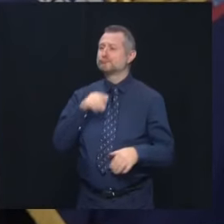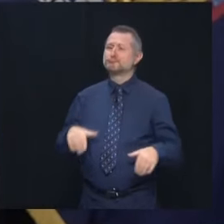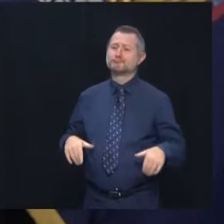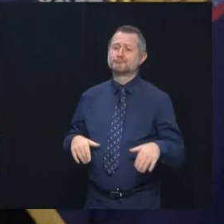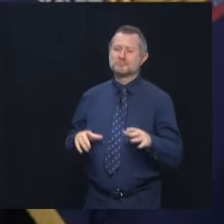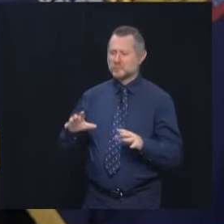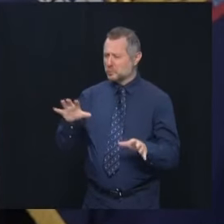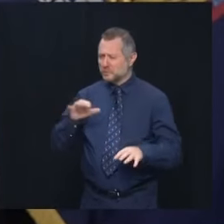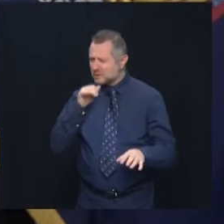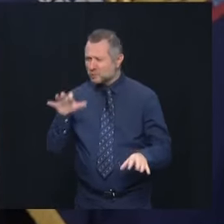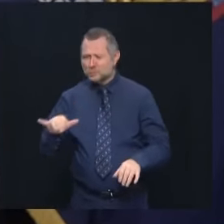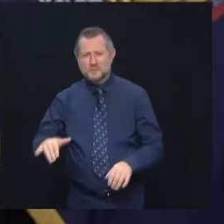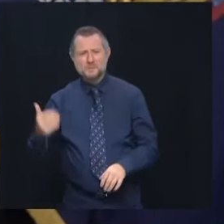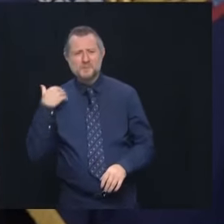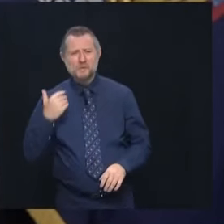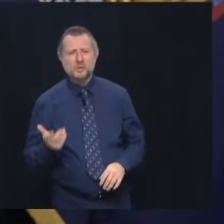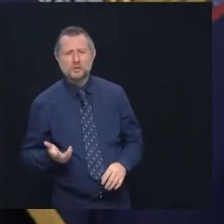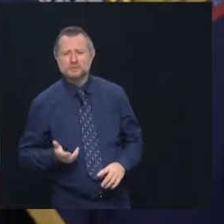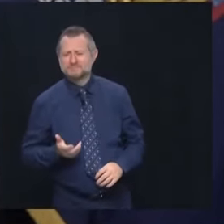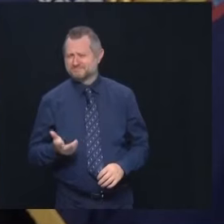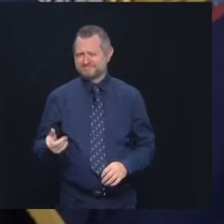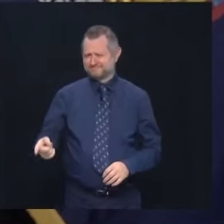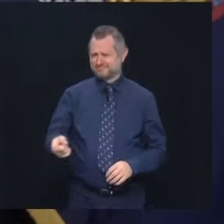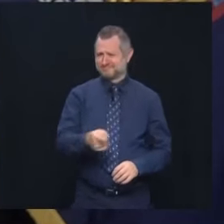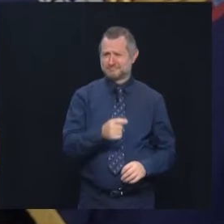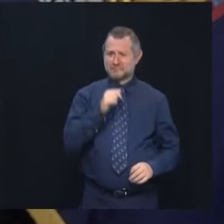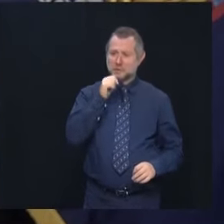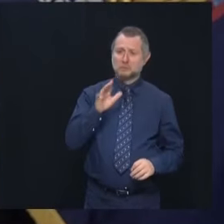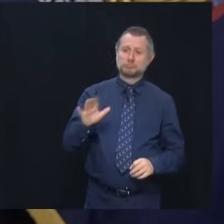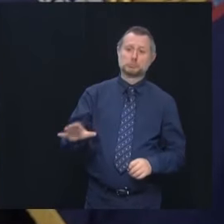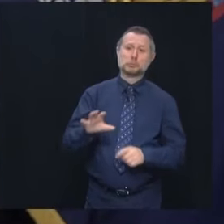this before. It's not what they do.